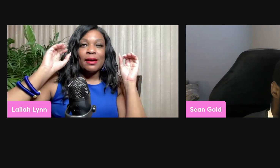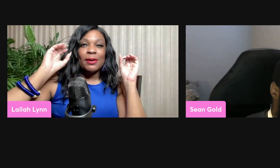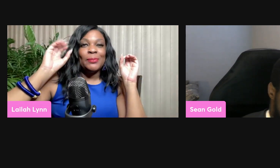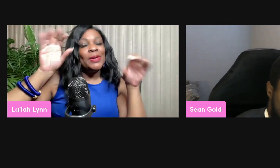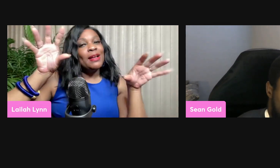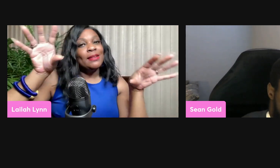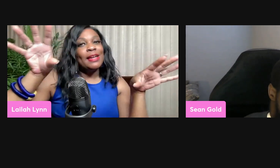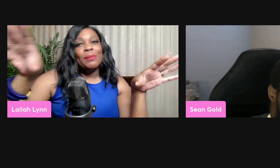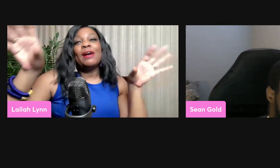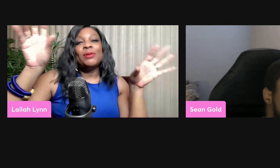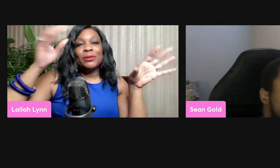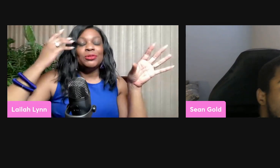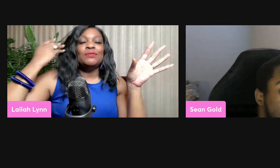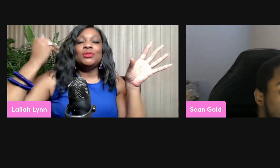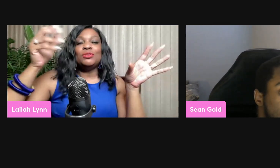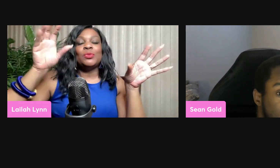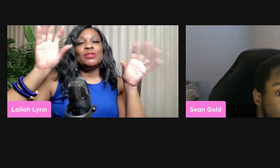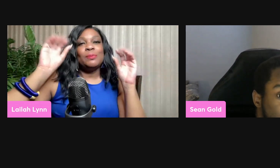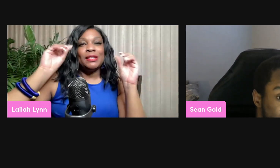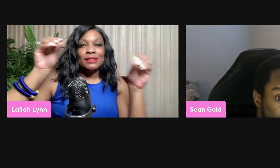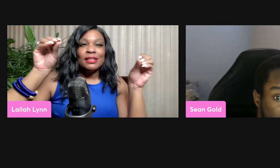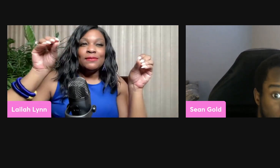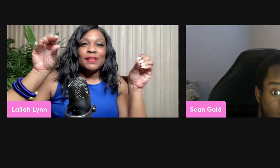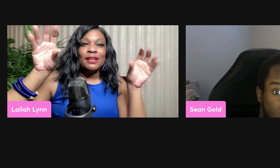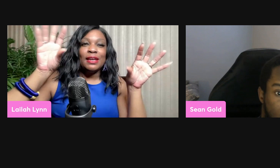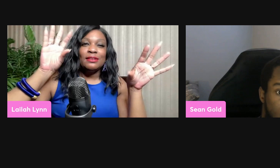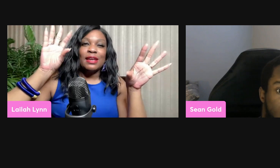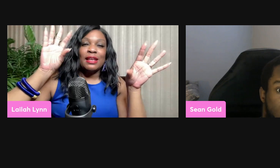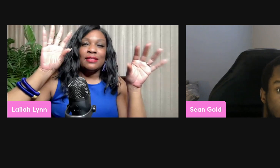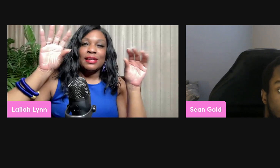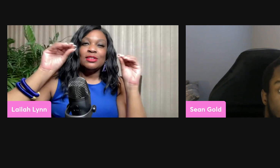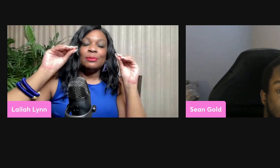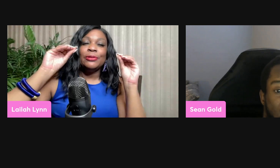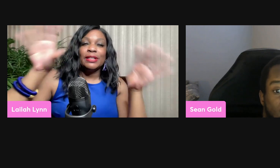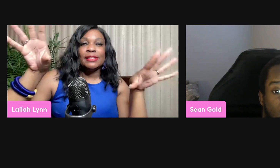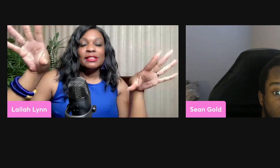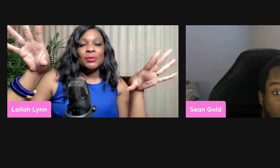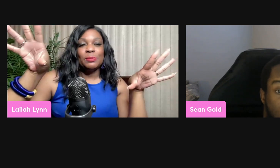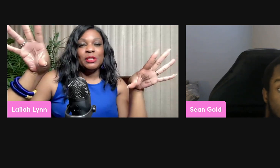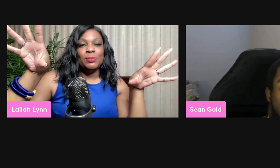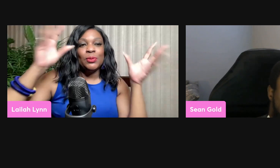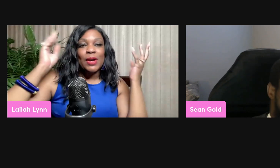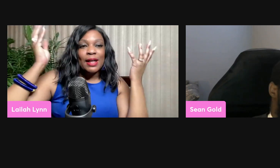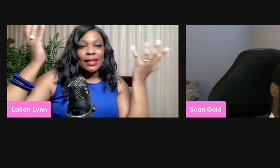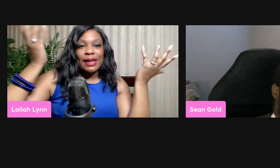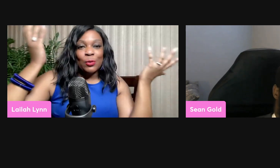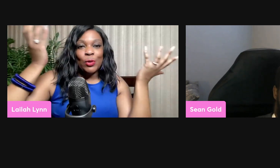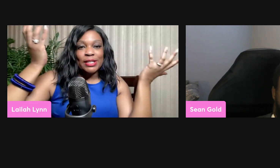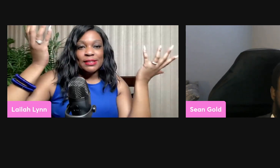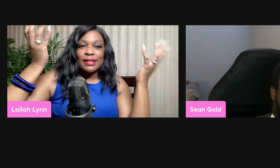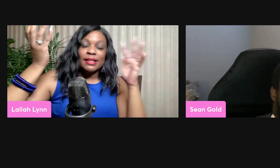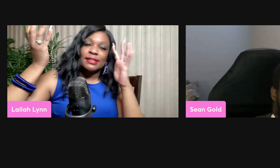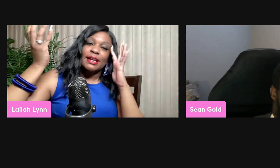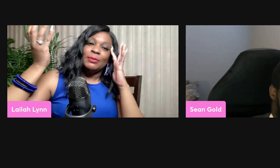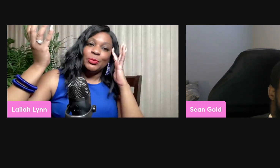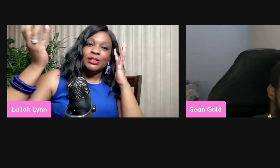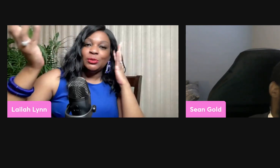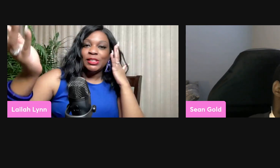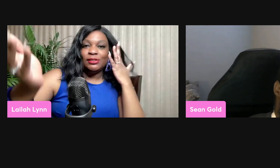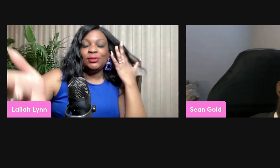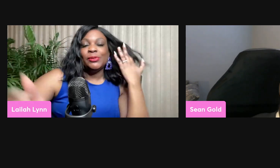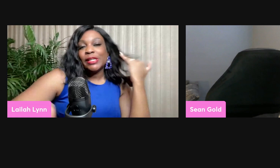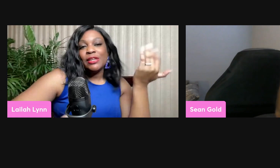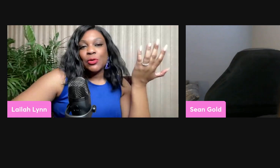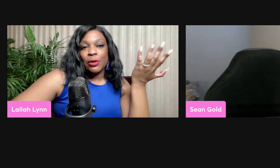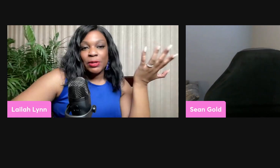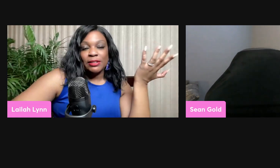make like pop culture, if you just want to make TV and things more accessible to people, like what is the next step? What do